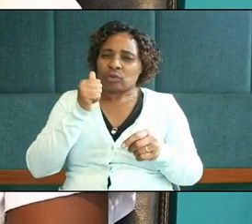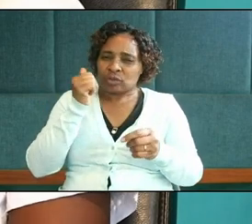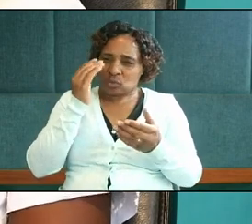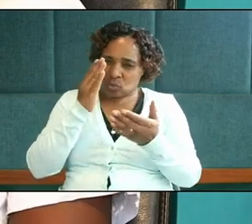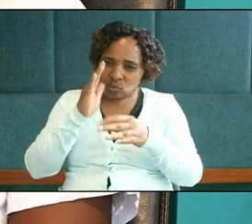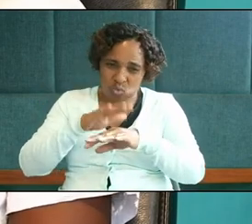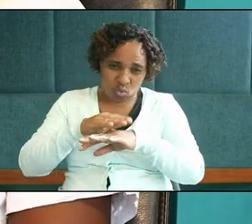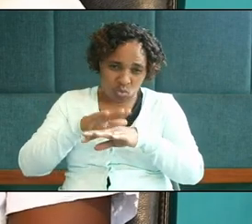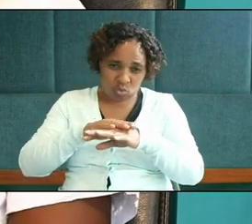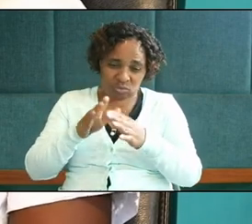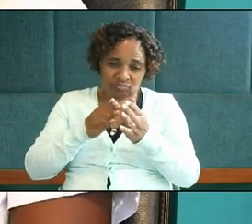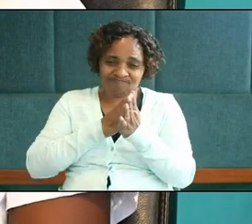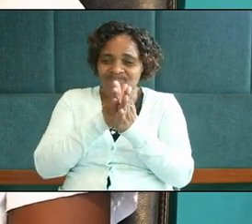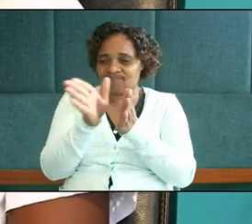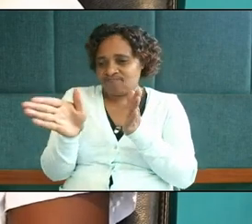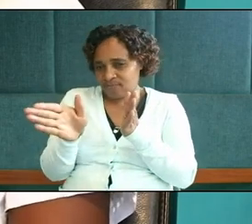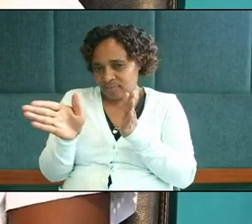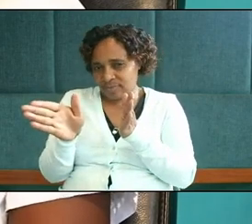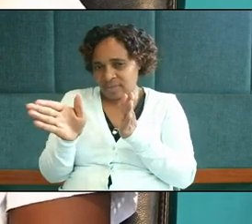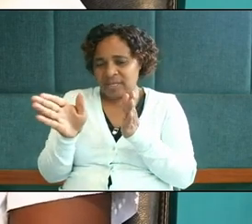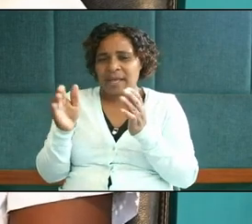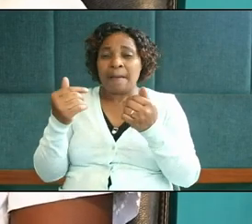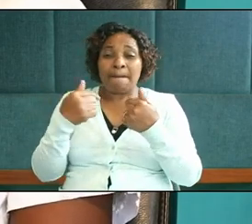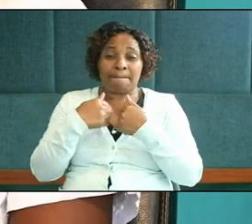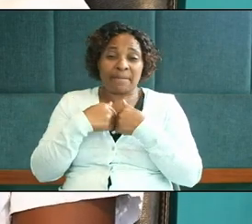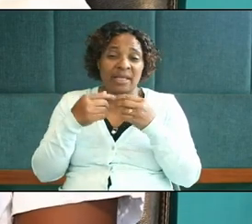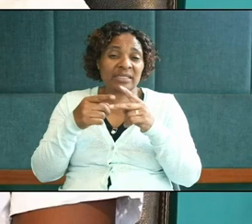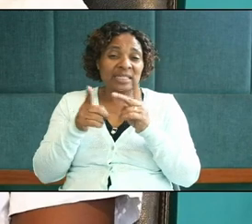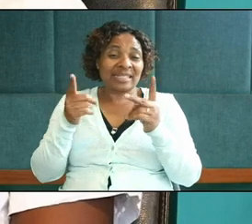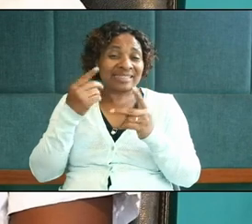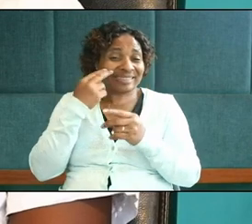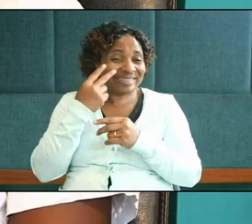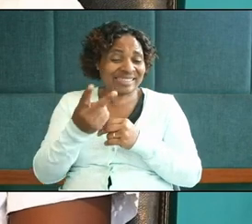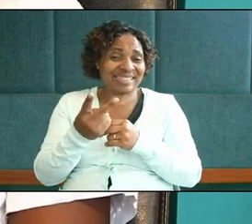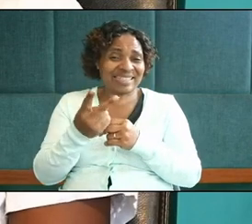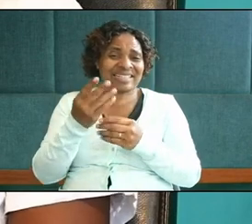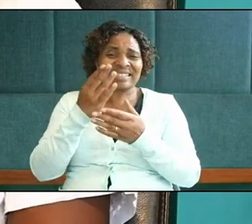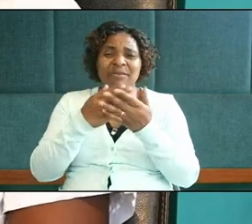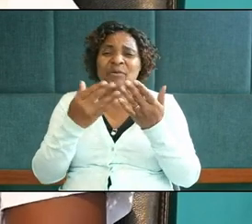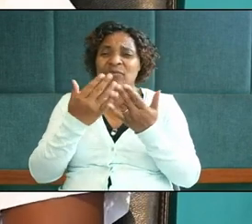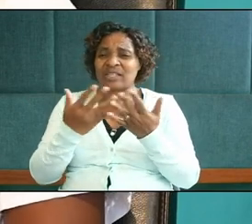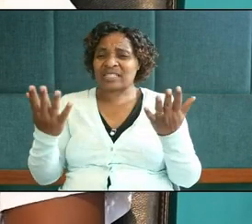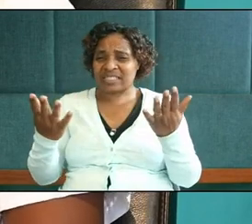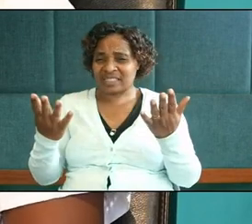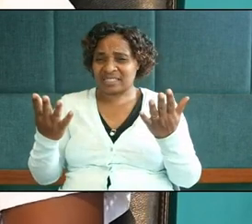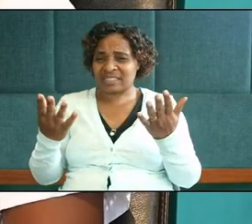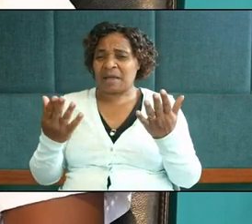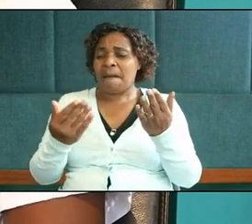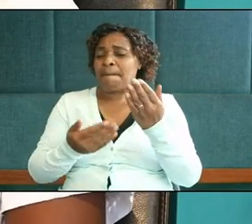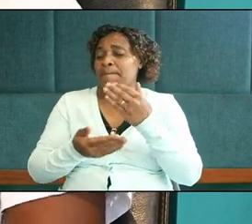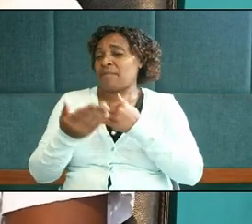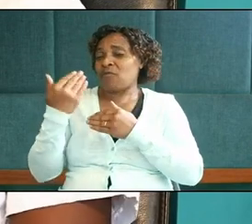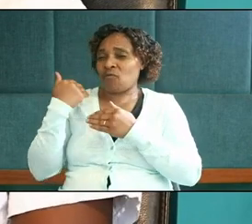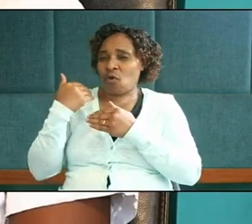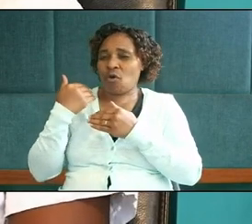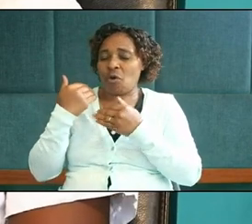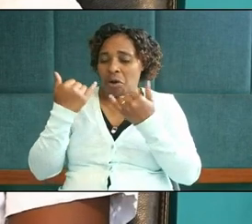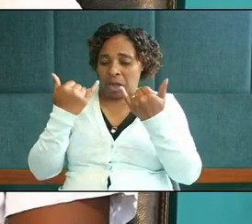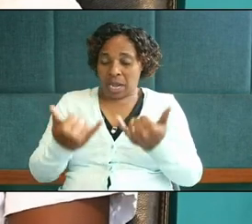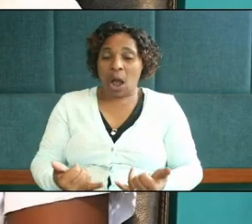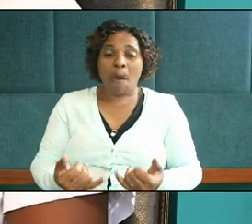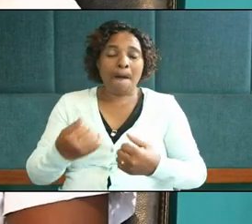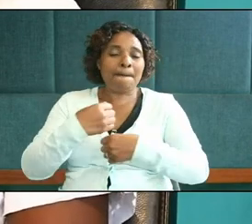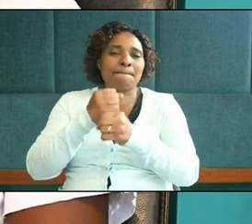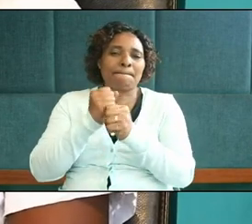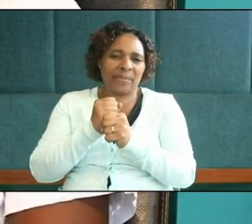Mm. And then I started seeing that some of the things they said initially now make sense. They do